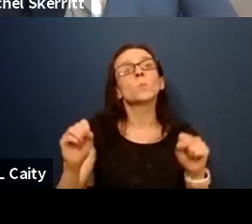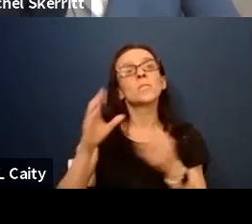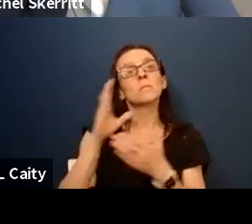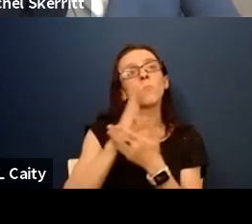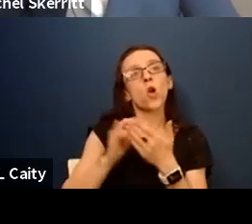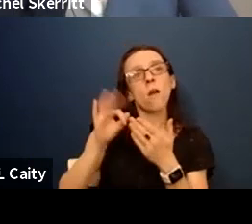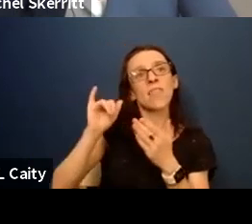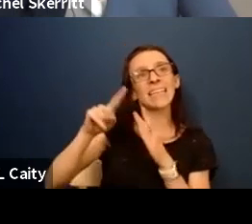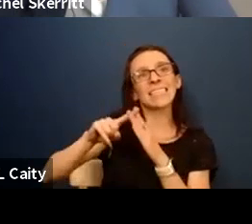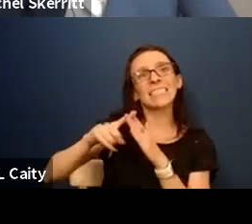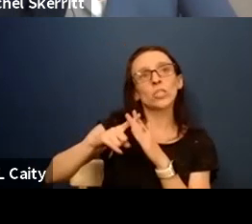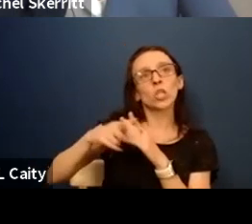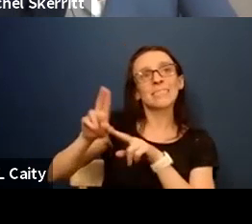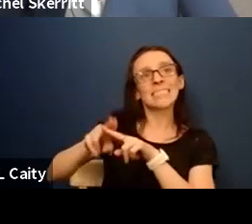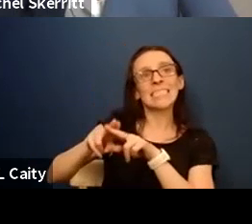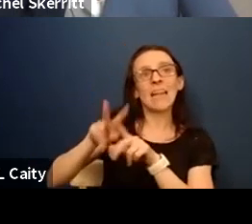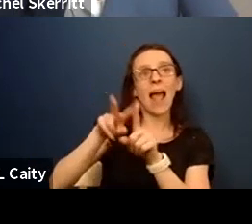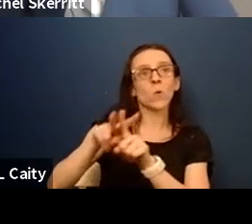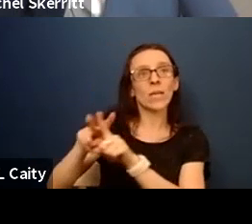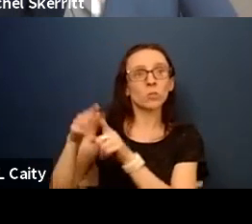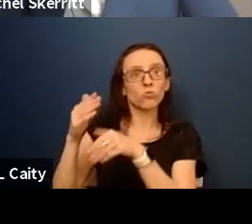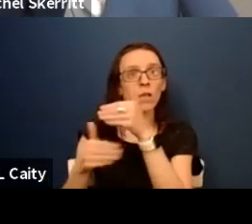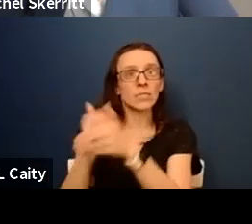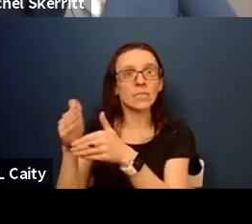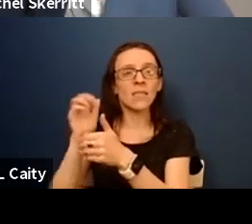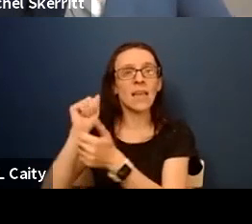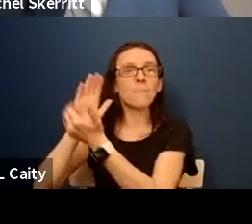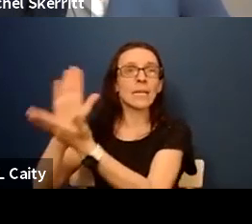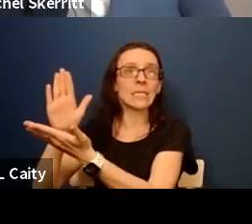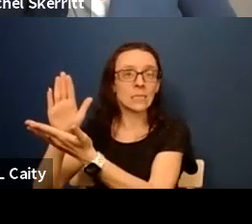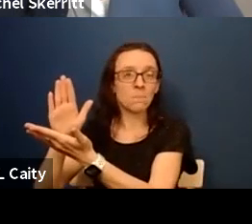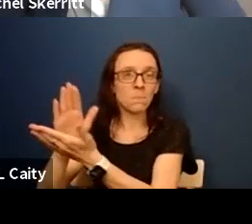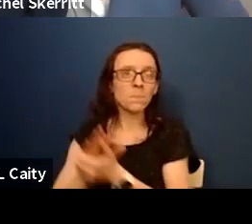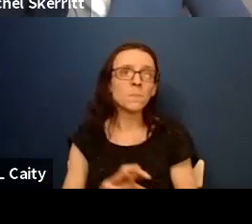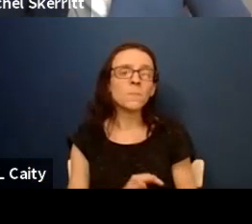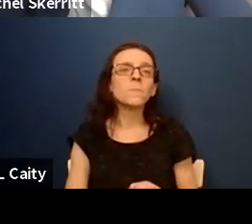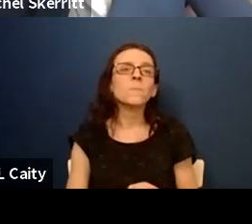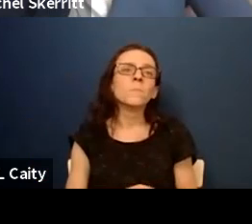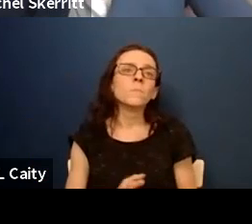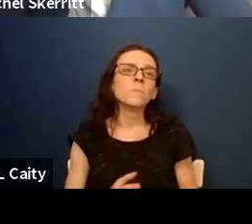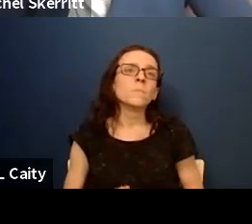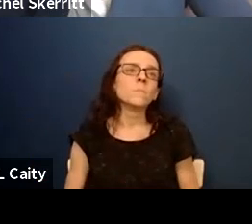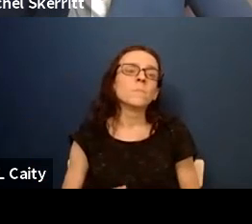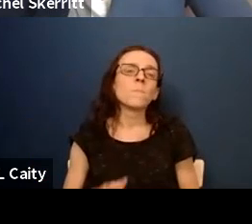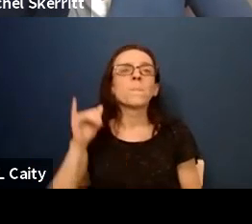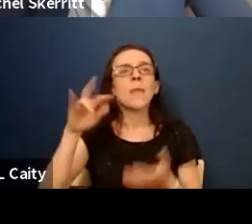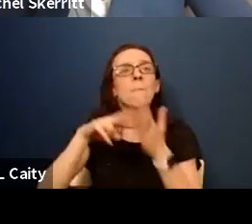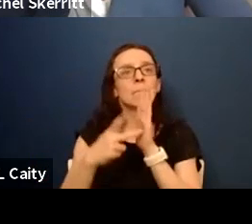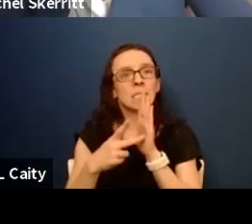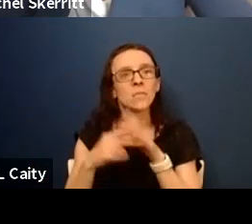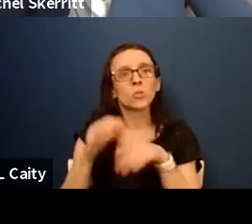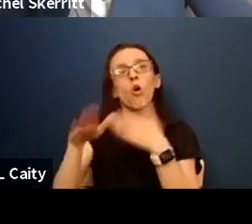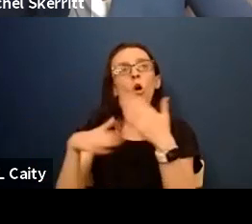seat allocation process, right? The mechanism for seat allocation, which would be, we've got all of the